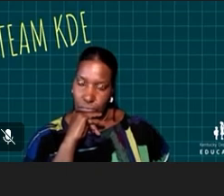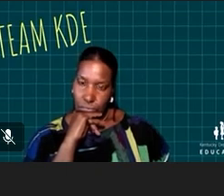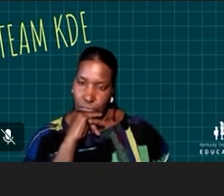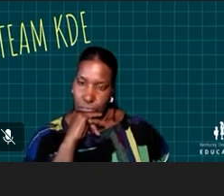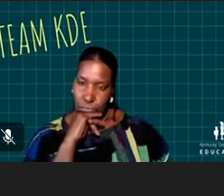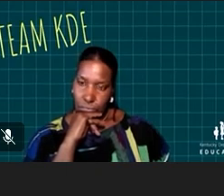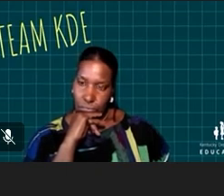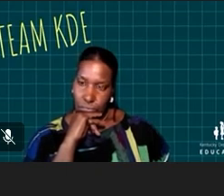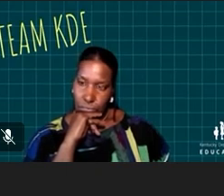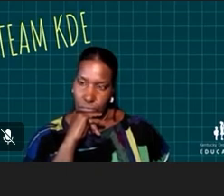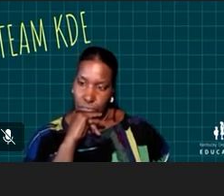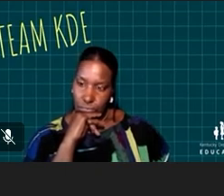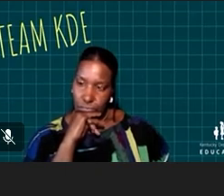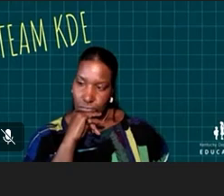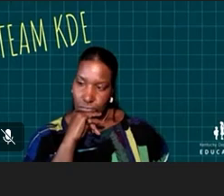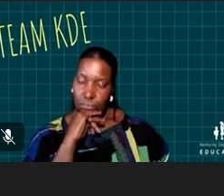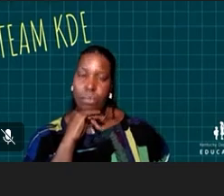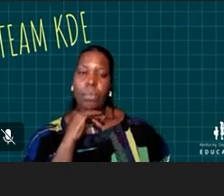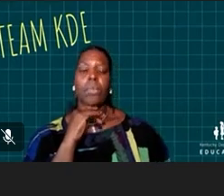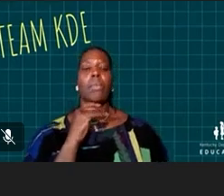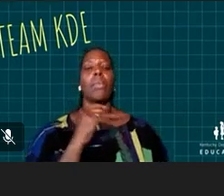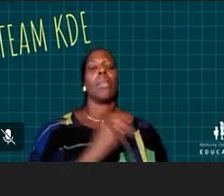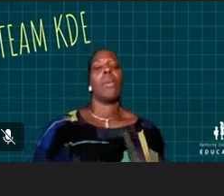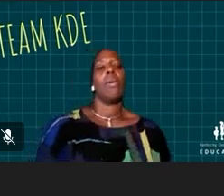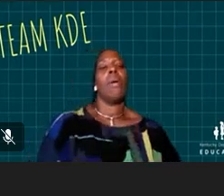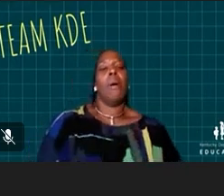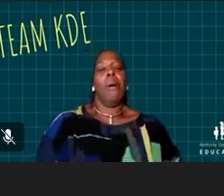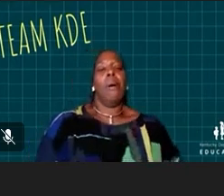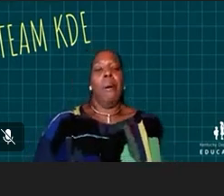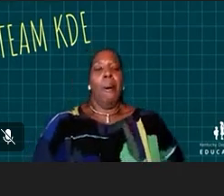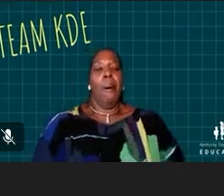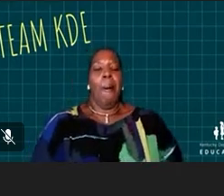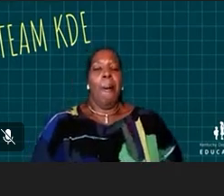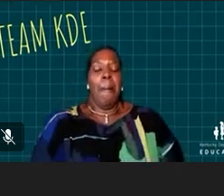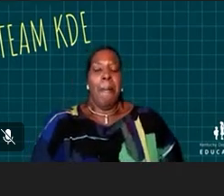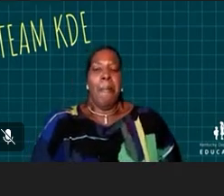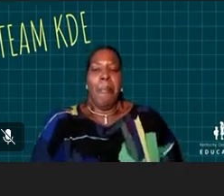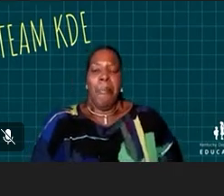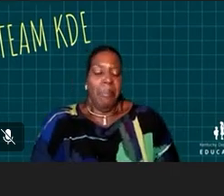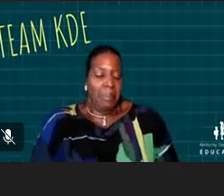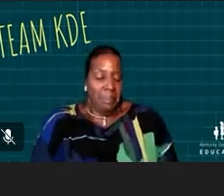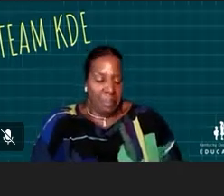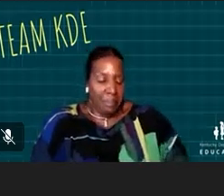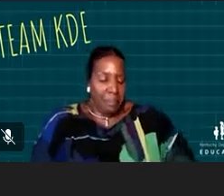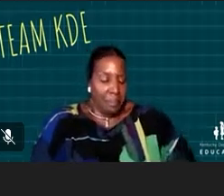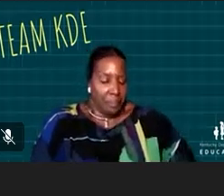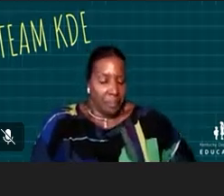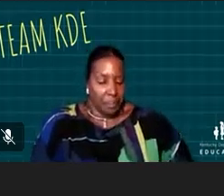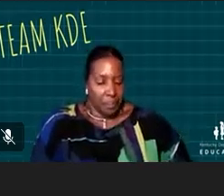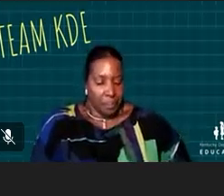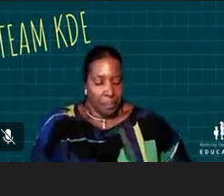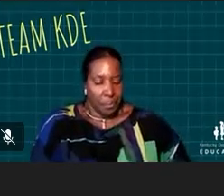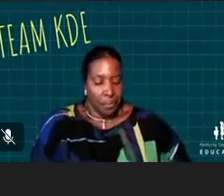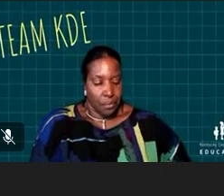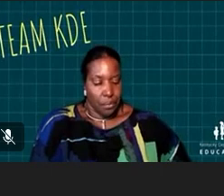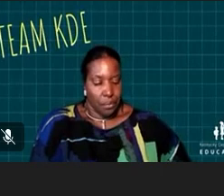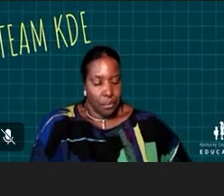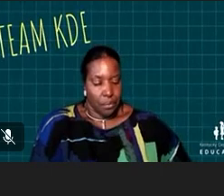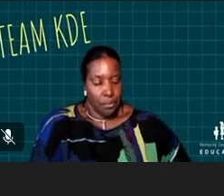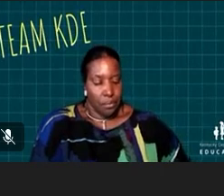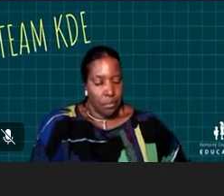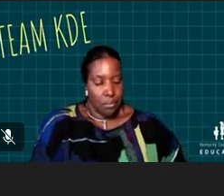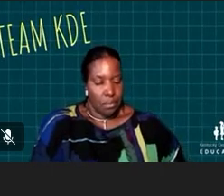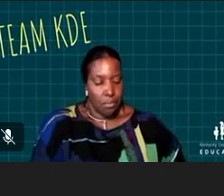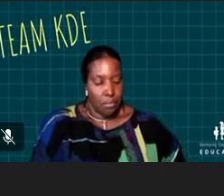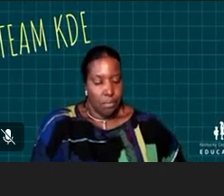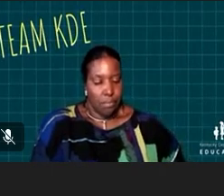time frame in which the investment of USF will yield cost savings. So, if you